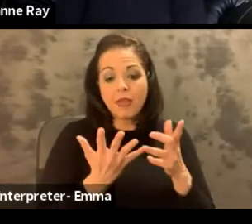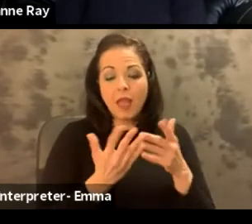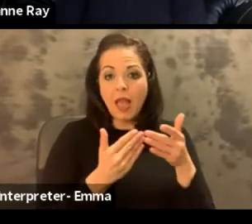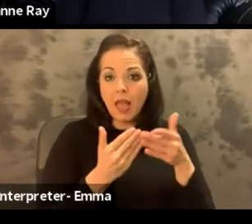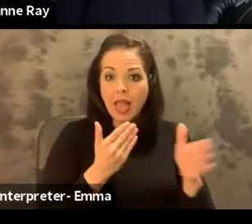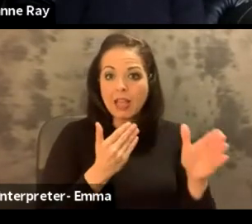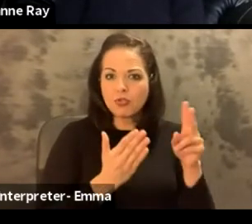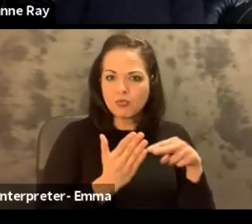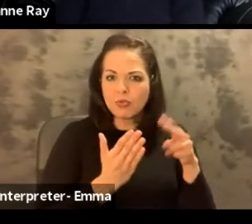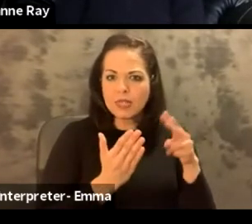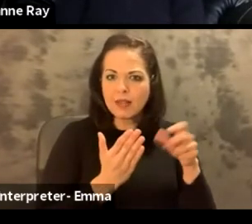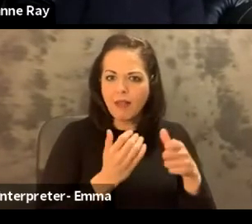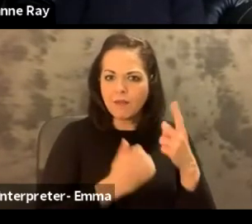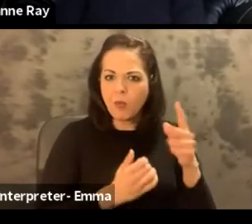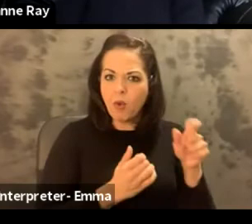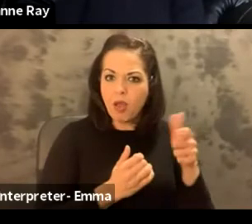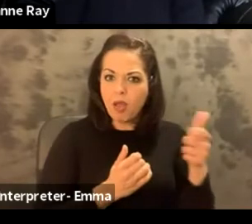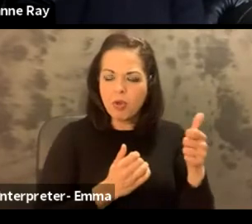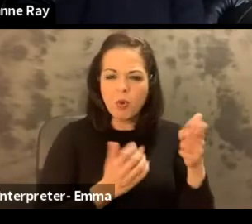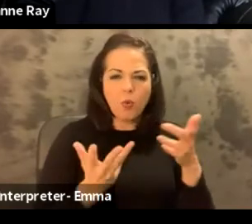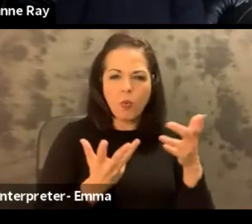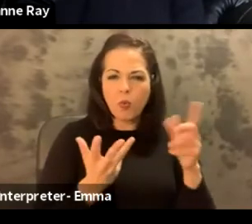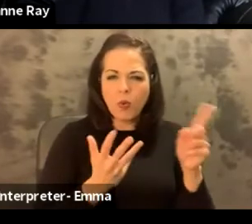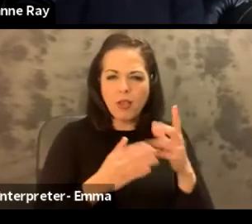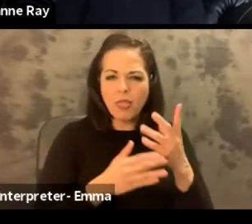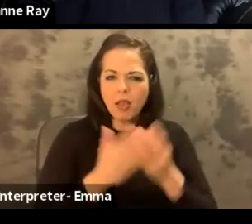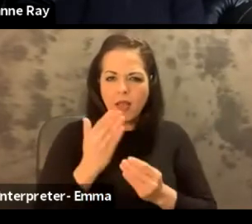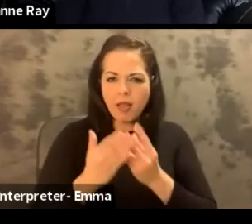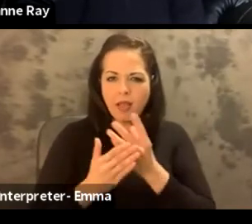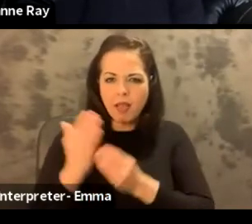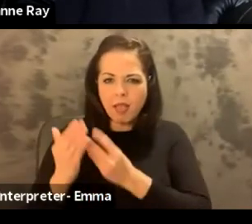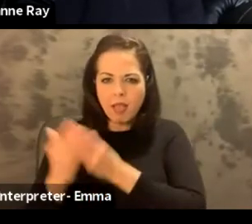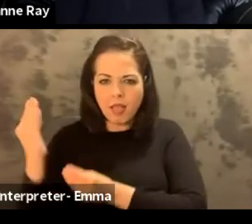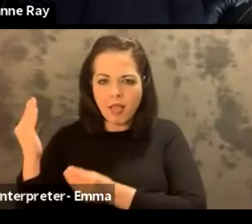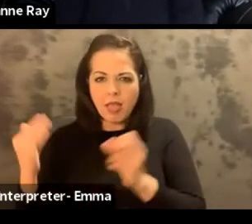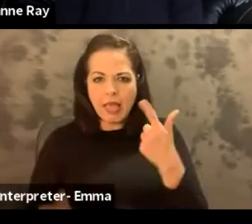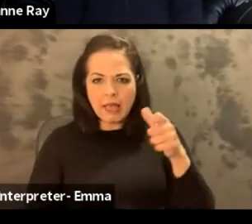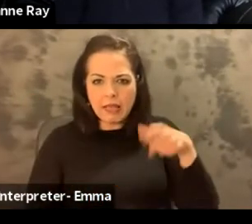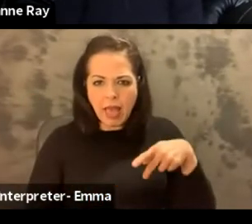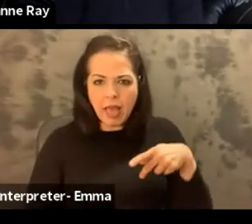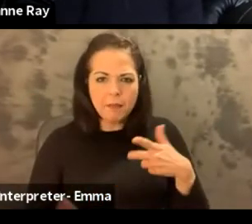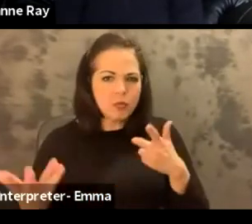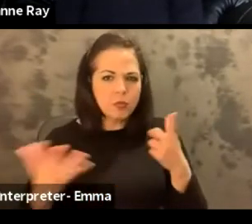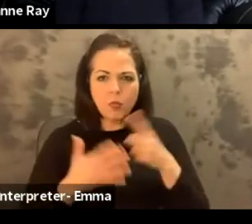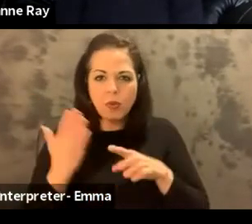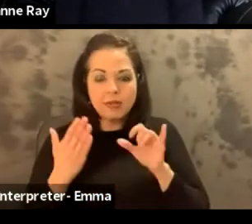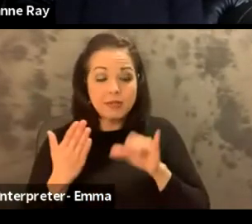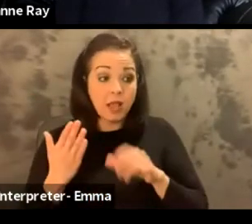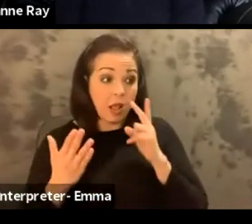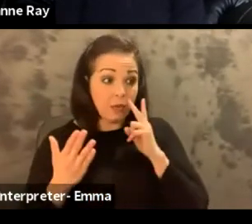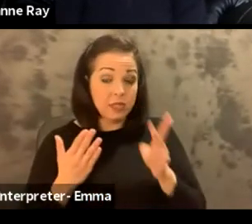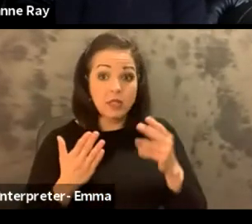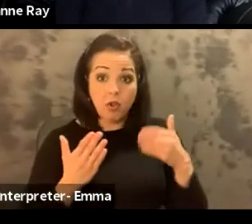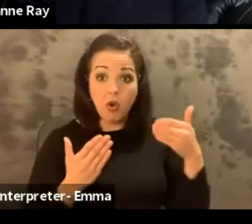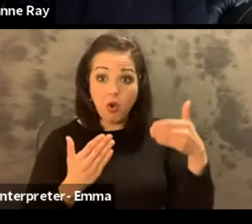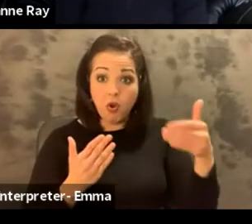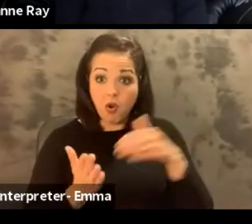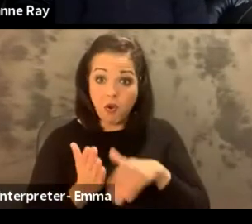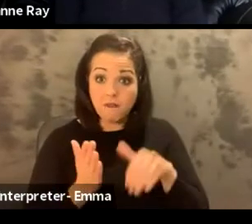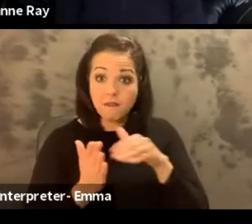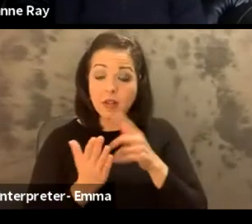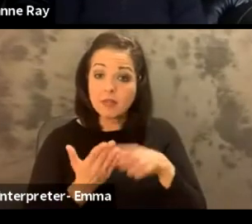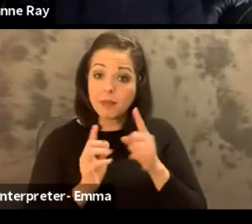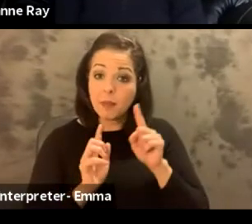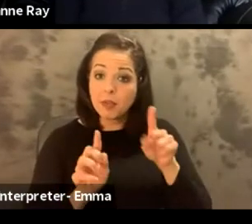everyone else's work, what are the holes? What are the gaps? And what I was seeing, particularly in arts coverage, is sometimes like I would go to a show